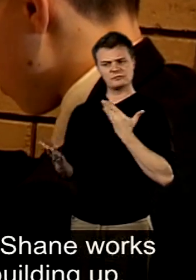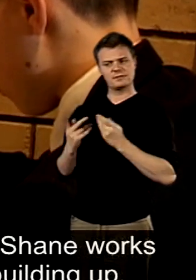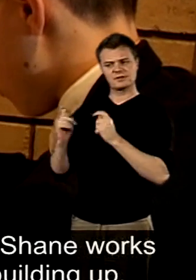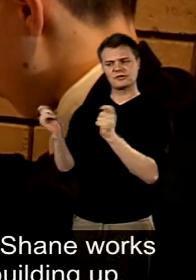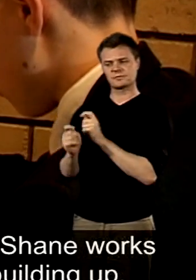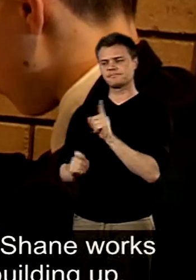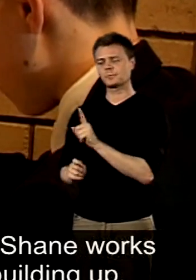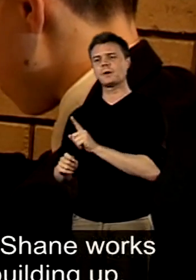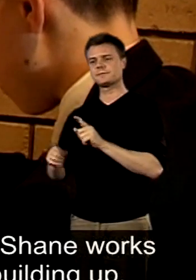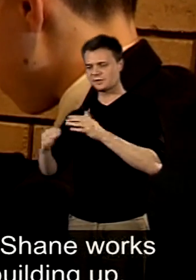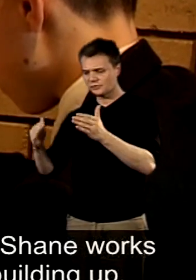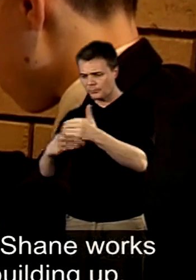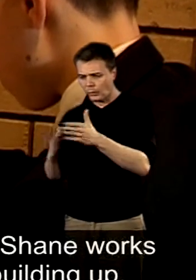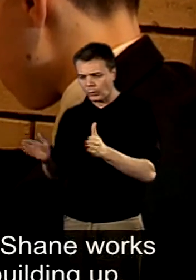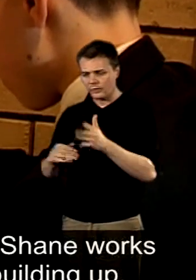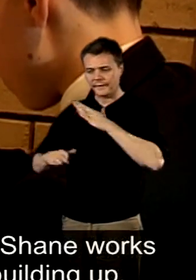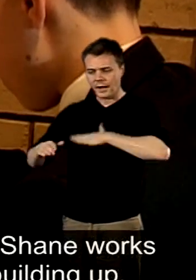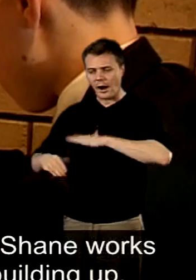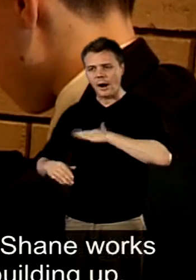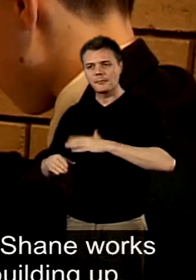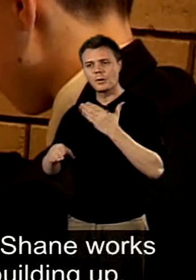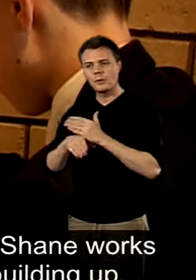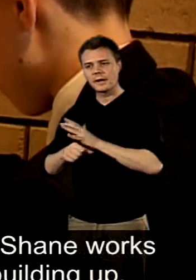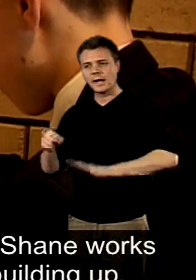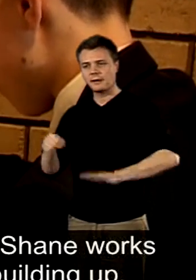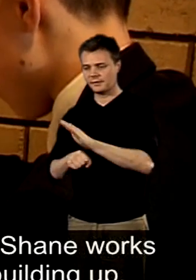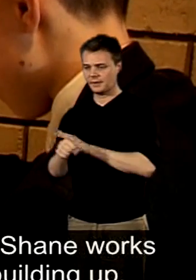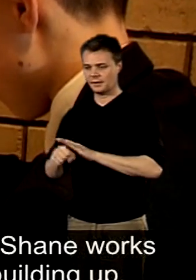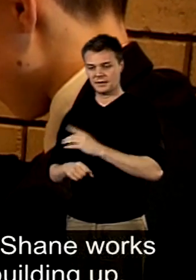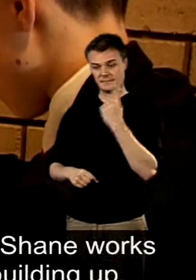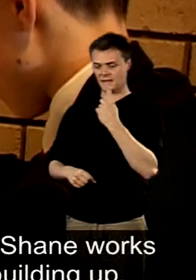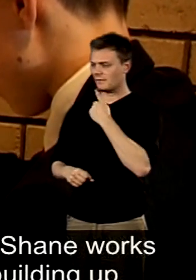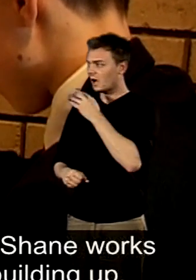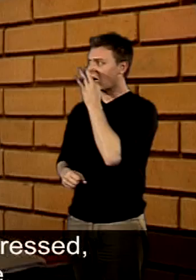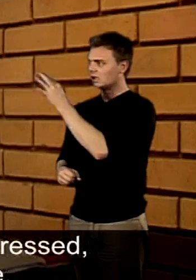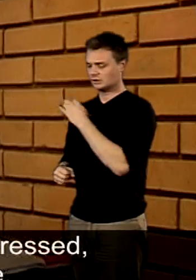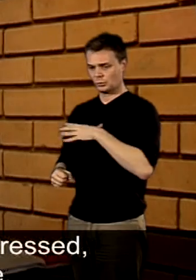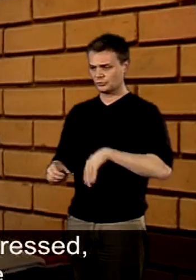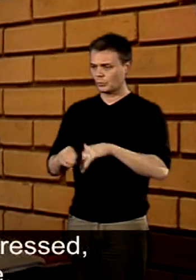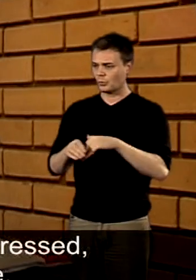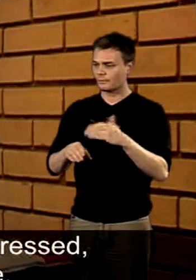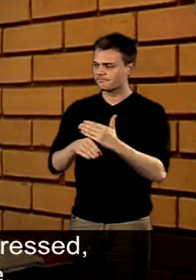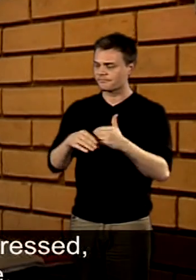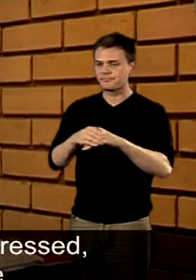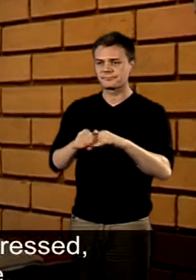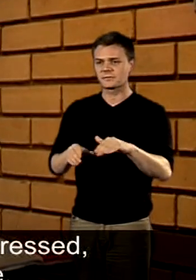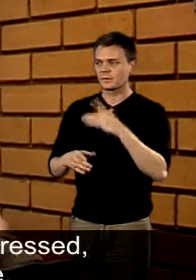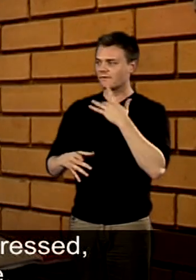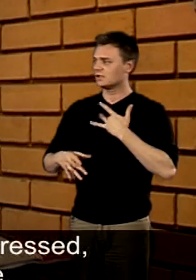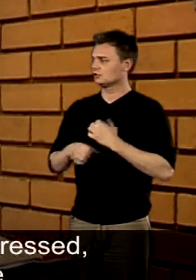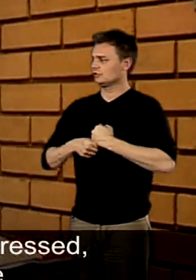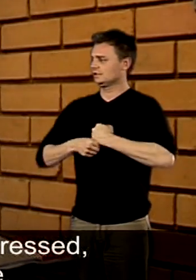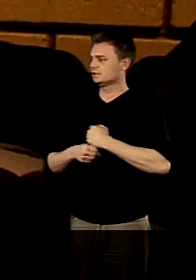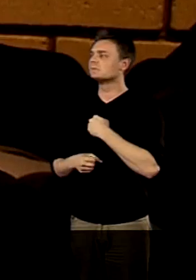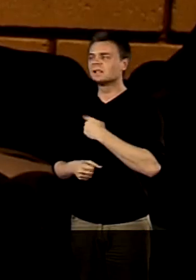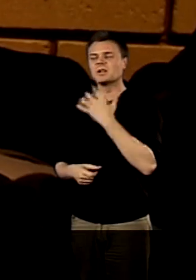small, calming workspace. At his request, Shane works here when he starts to feel stress building up. I come into this room and I feel stressed, need to